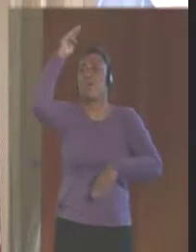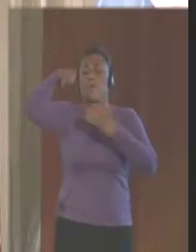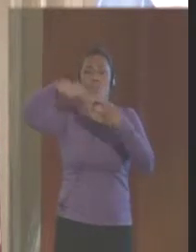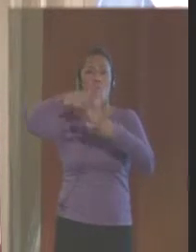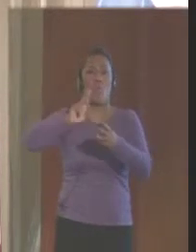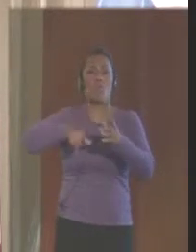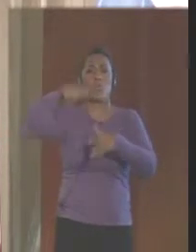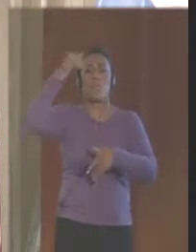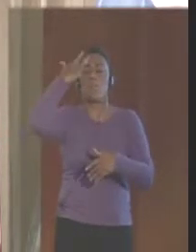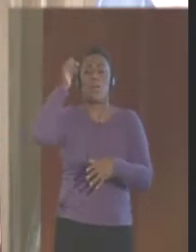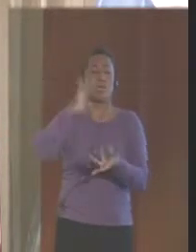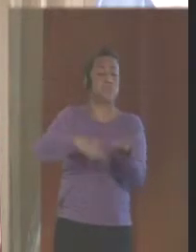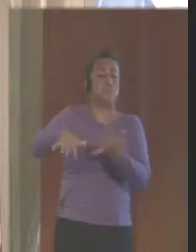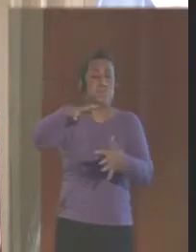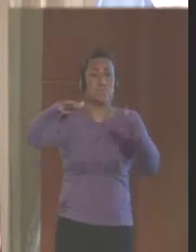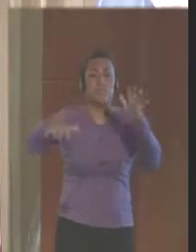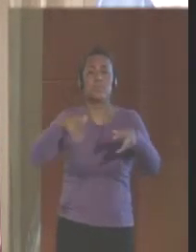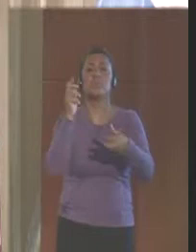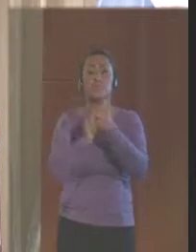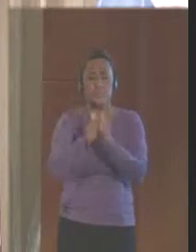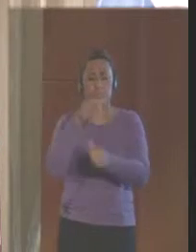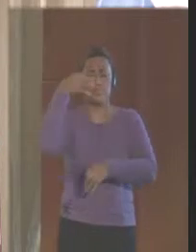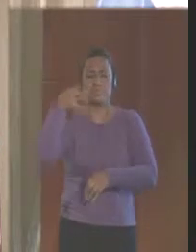Overcoming a major challenge for us